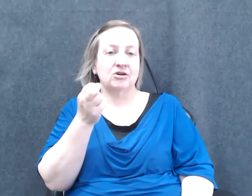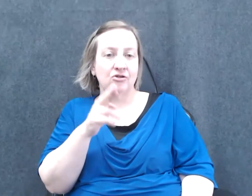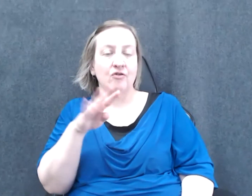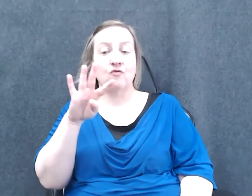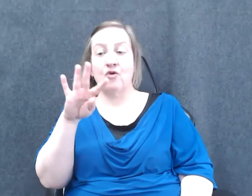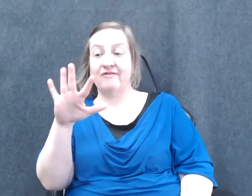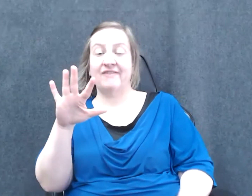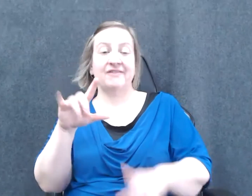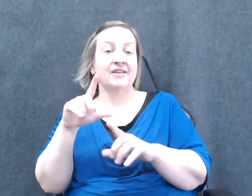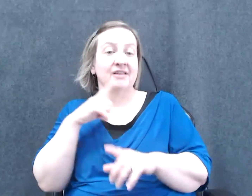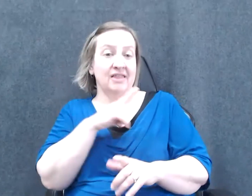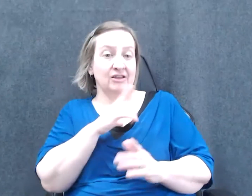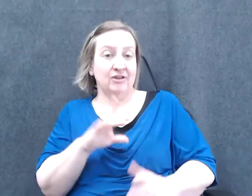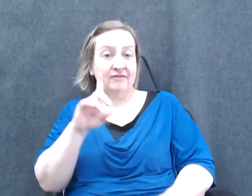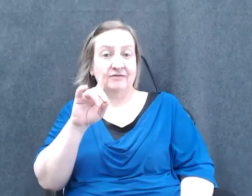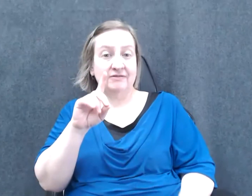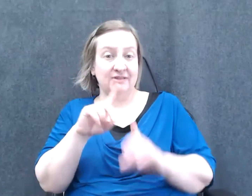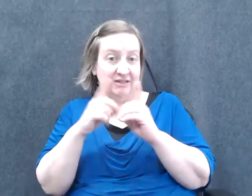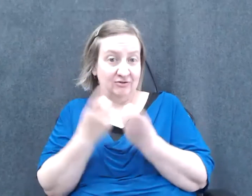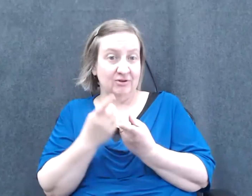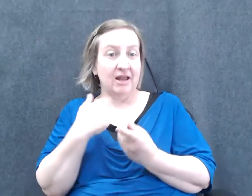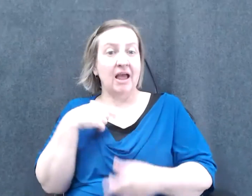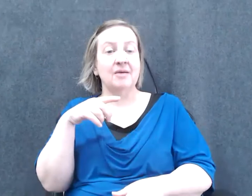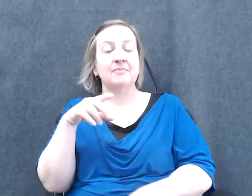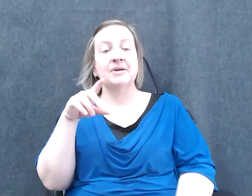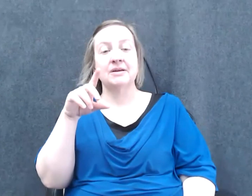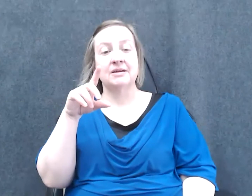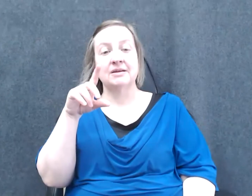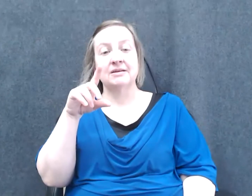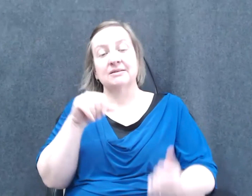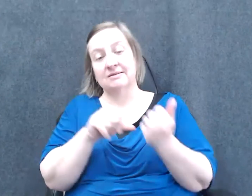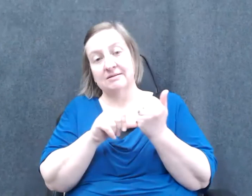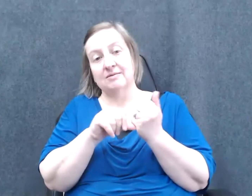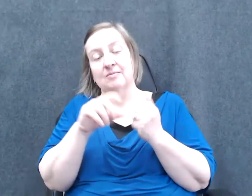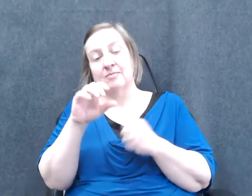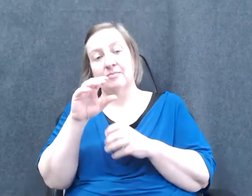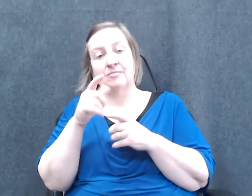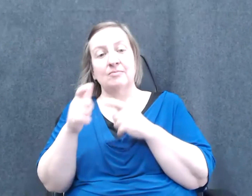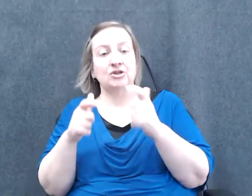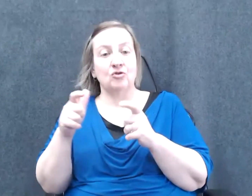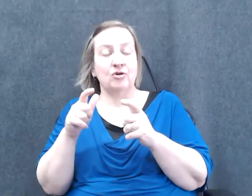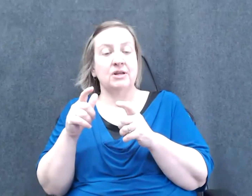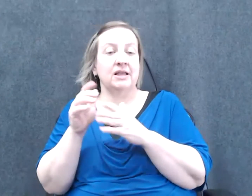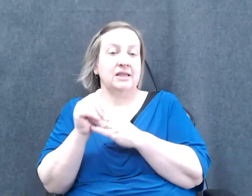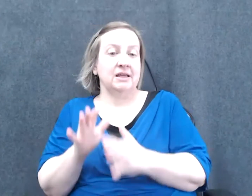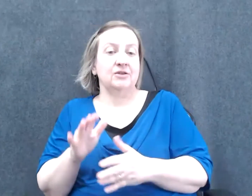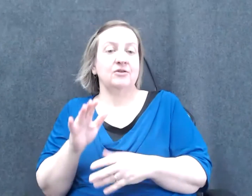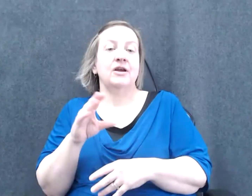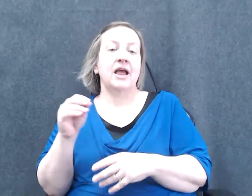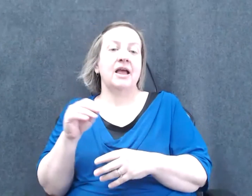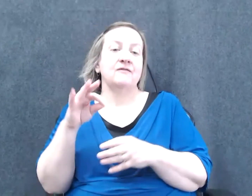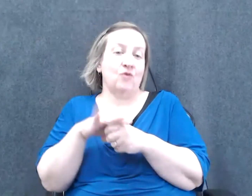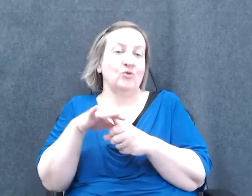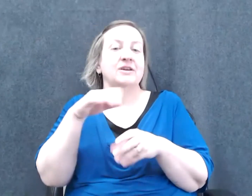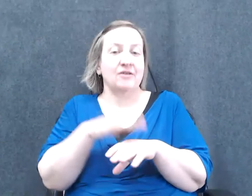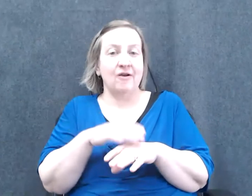district, and I'm the deputy majority leader of the Washington State Senate and a voting member of the steering committee.